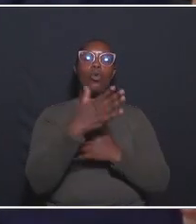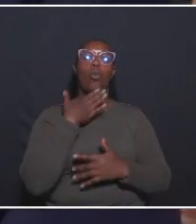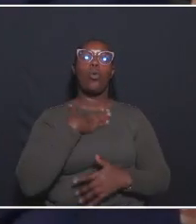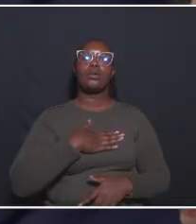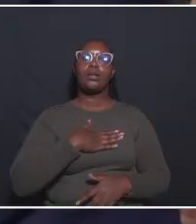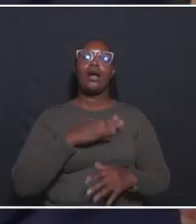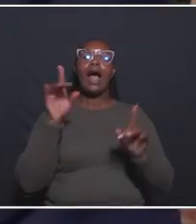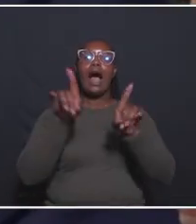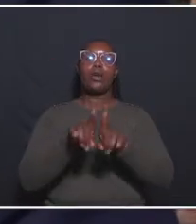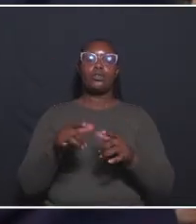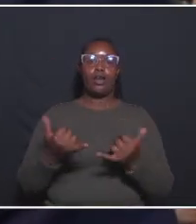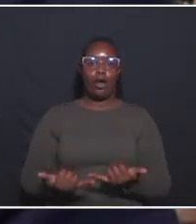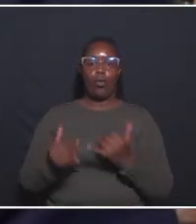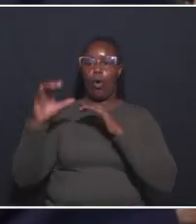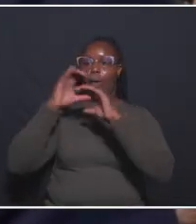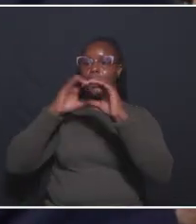the actors.